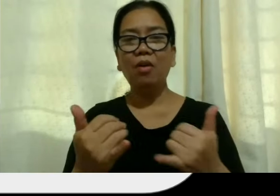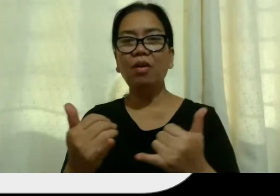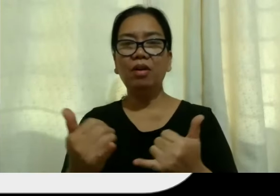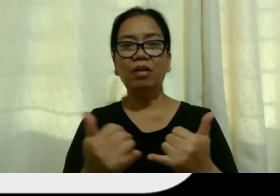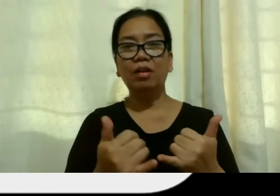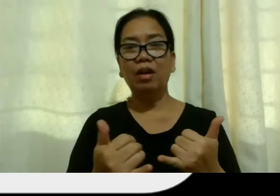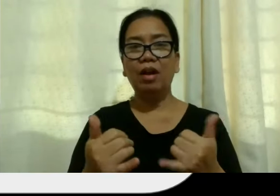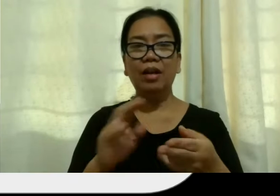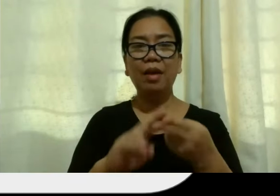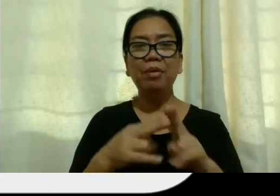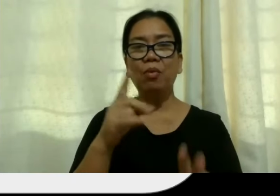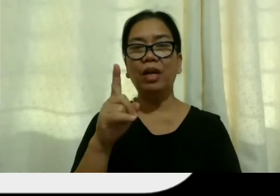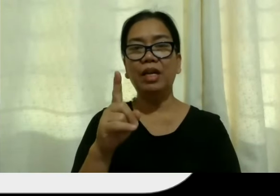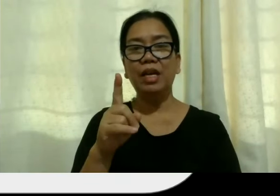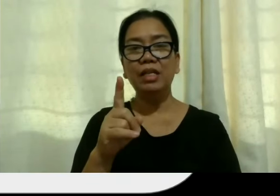Okay. Now,